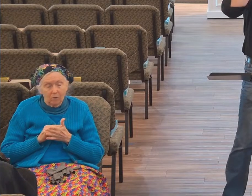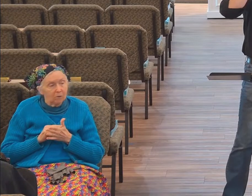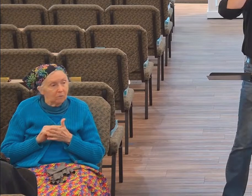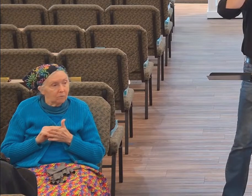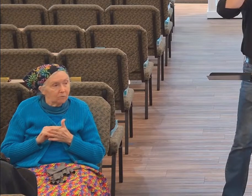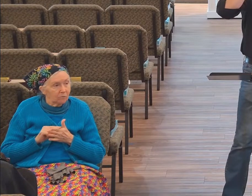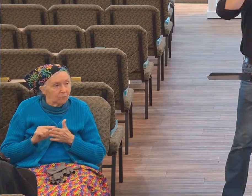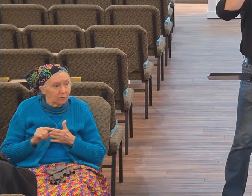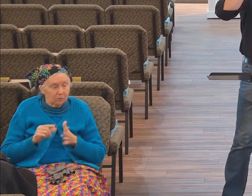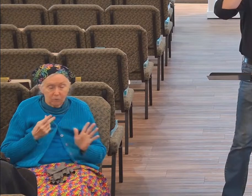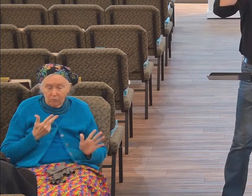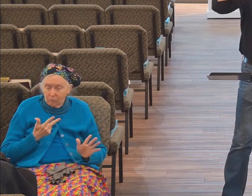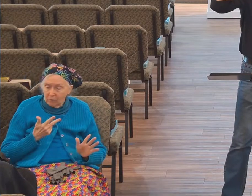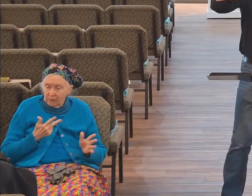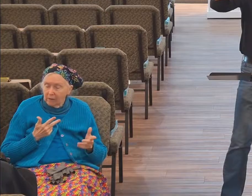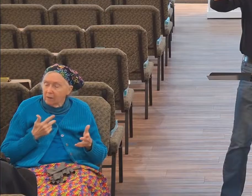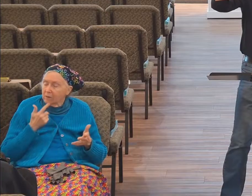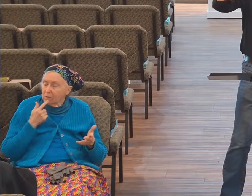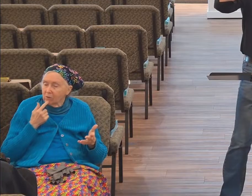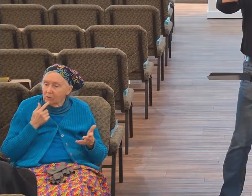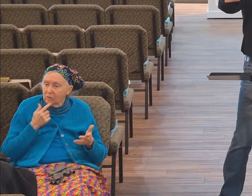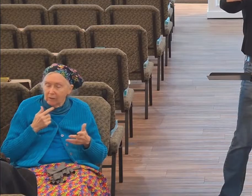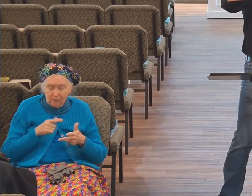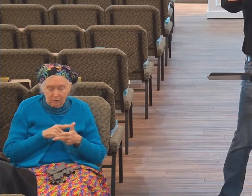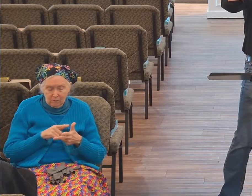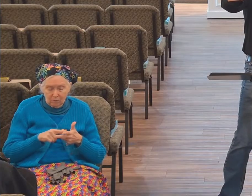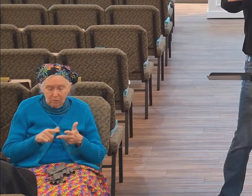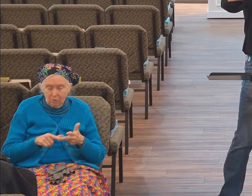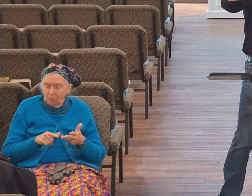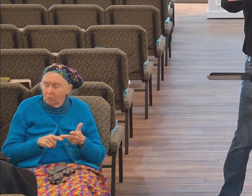say? What are the 3 words he used?